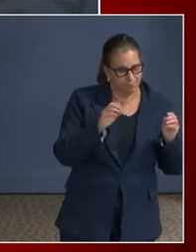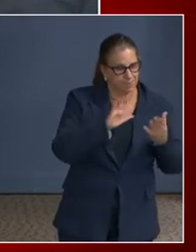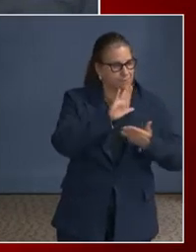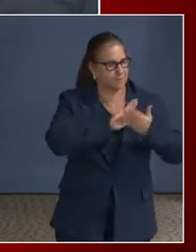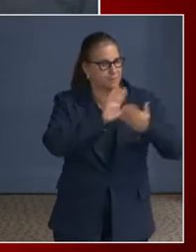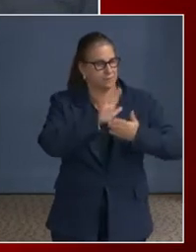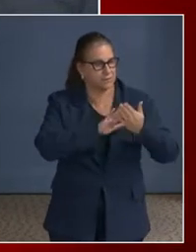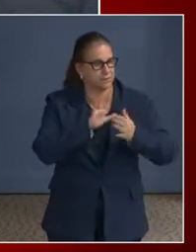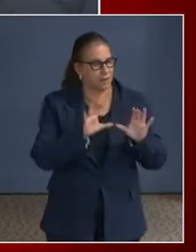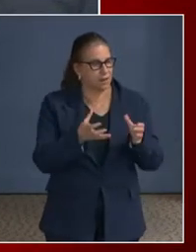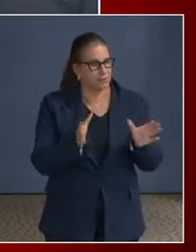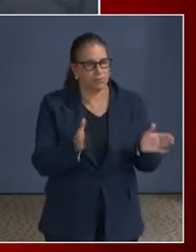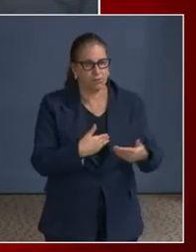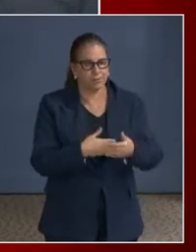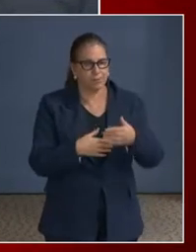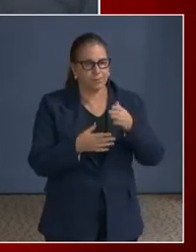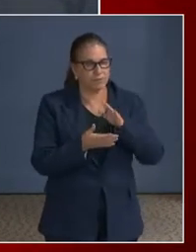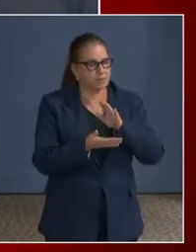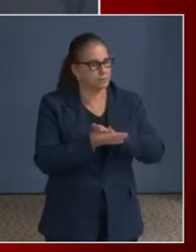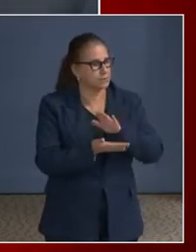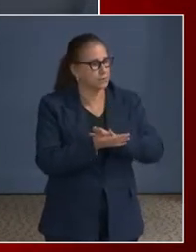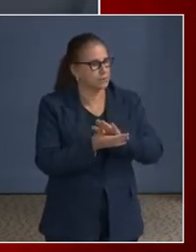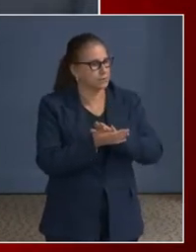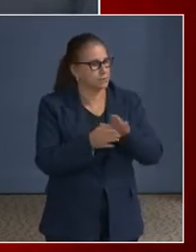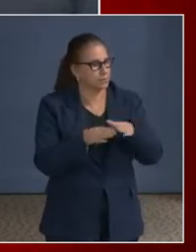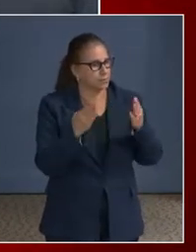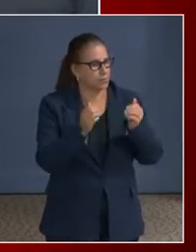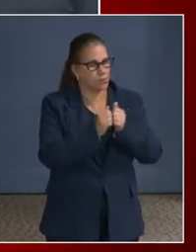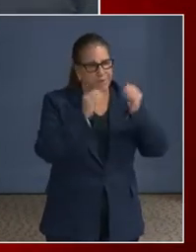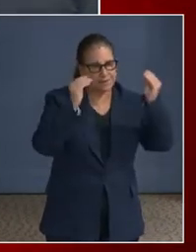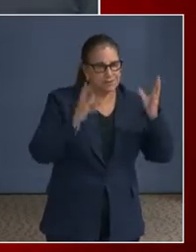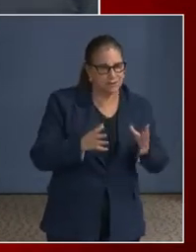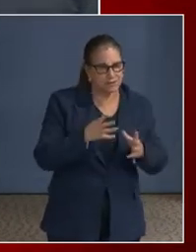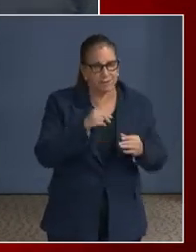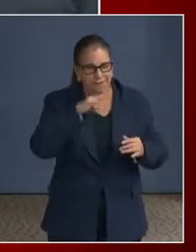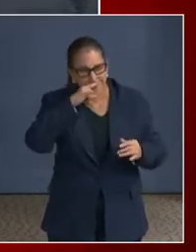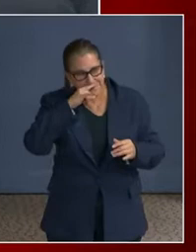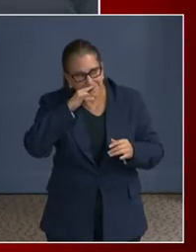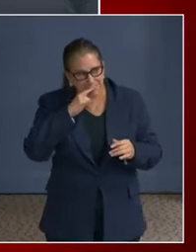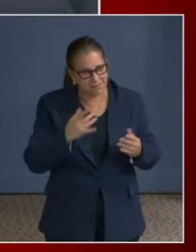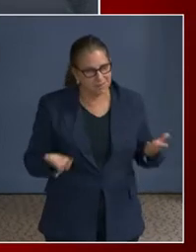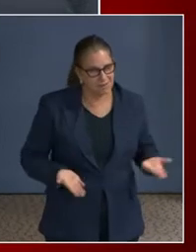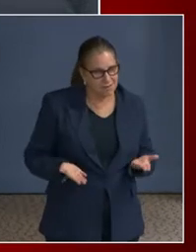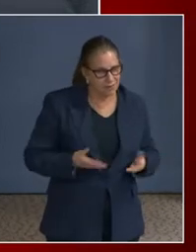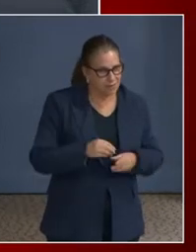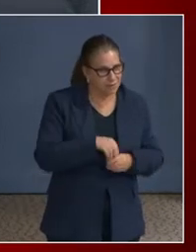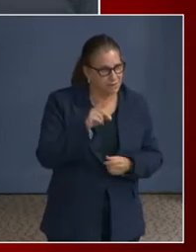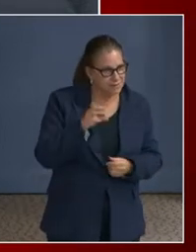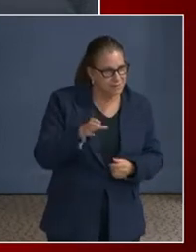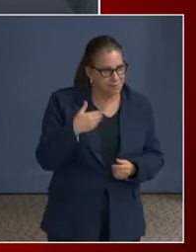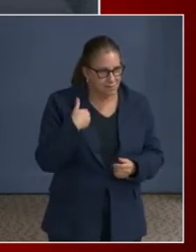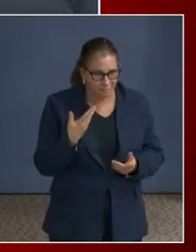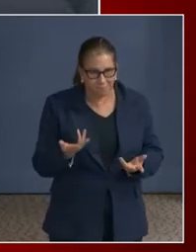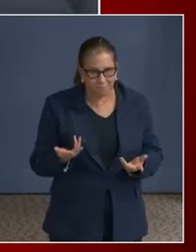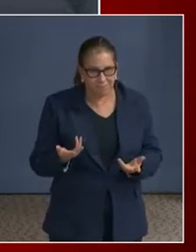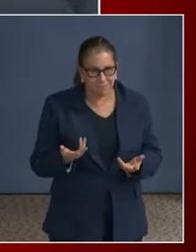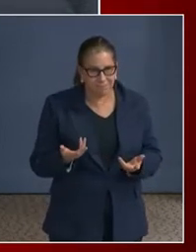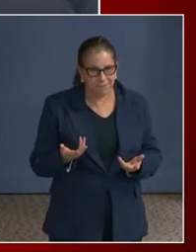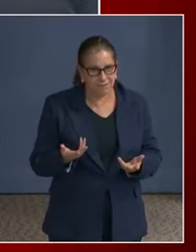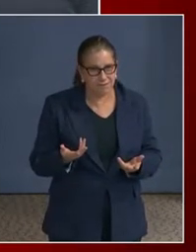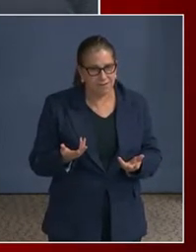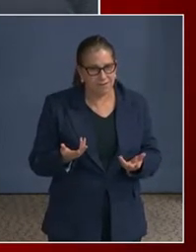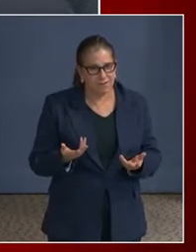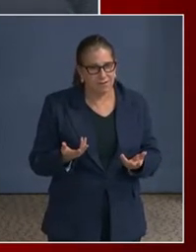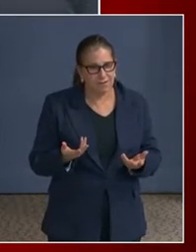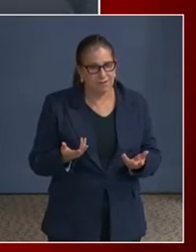DC Nurses Association. Raised by whom? The DC Nurses Association, that they had asked to meet with Dr. Nesbitt, and